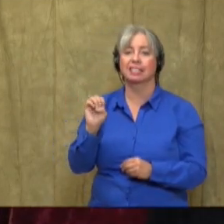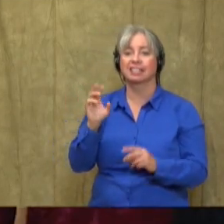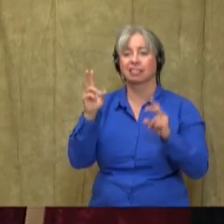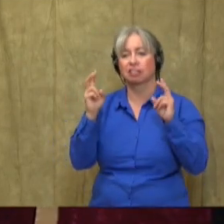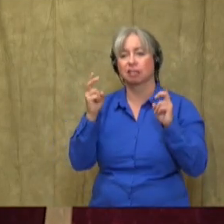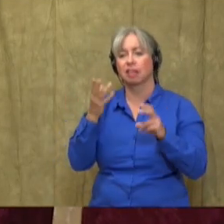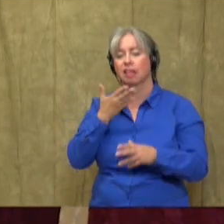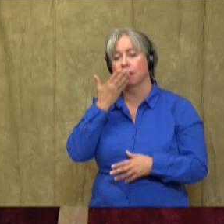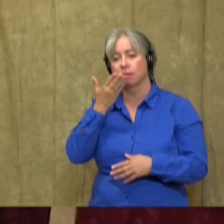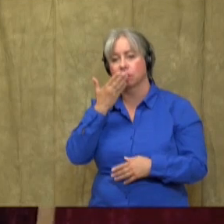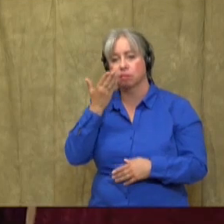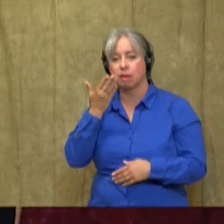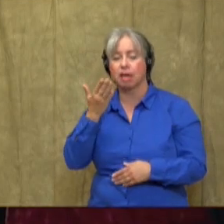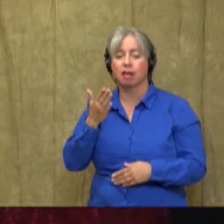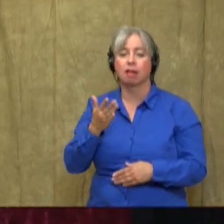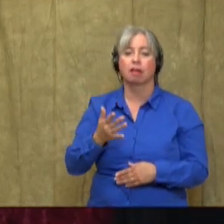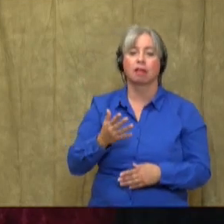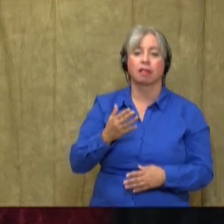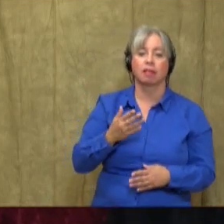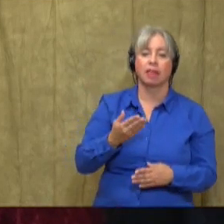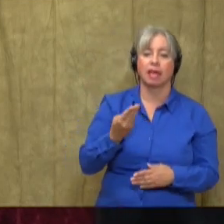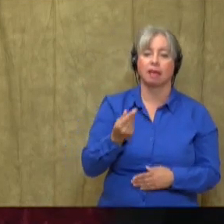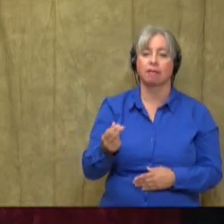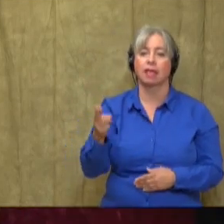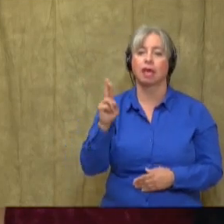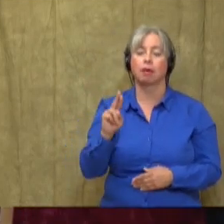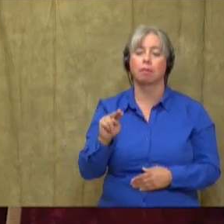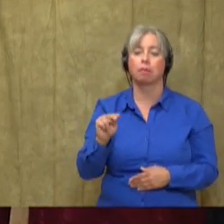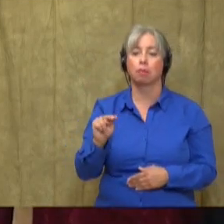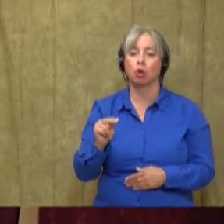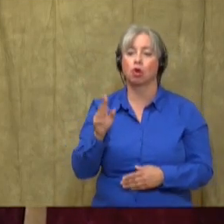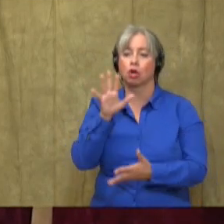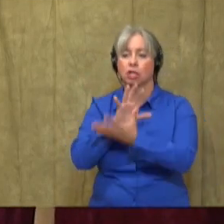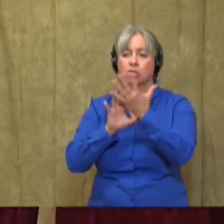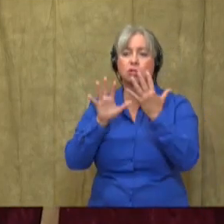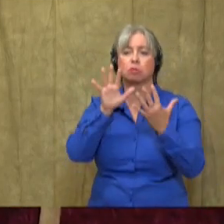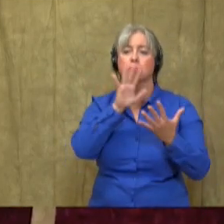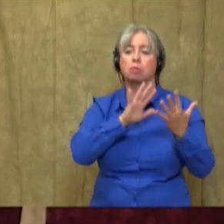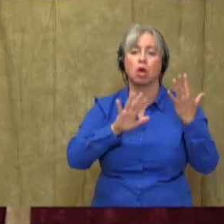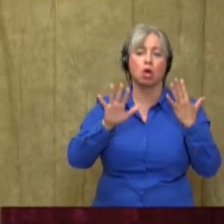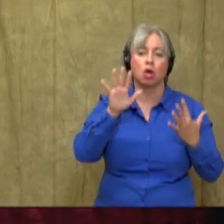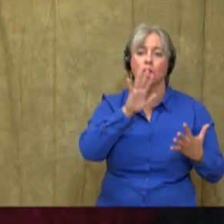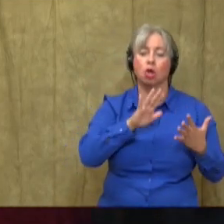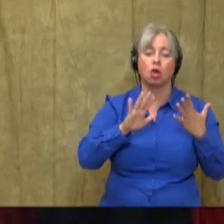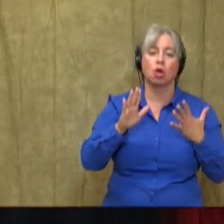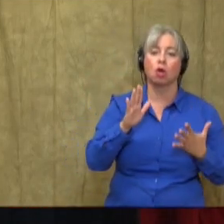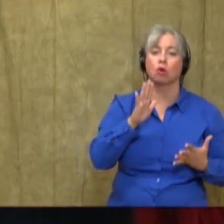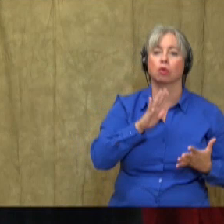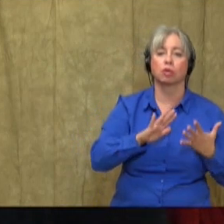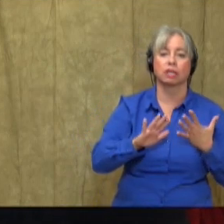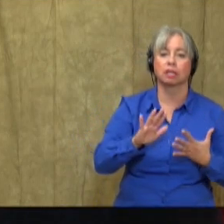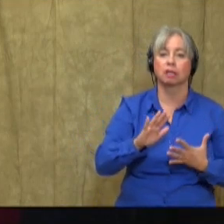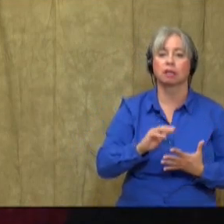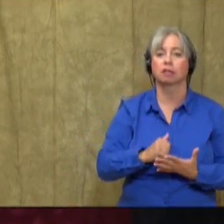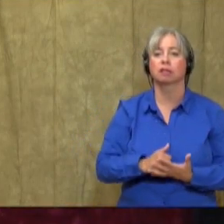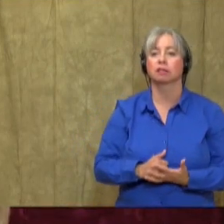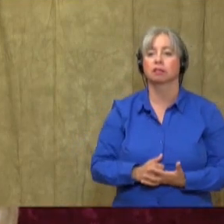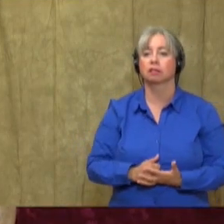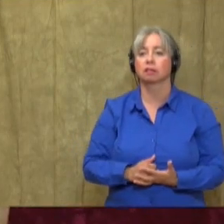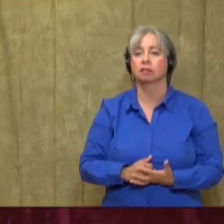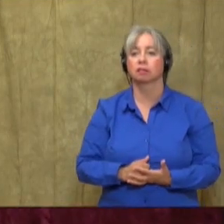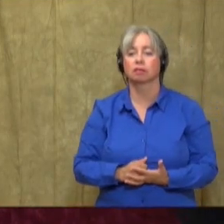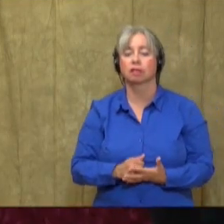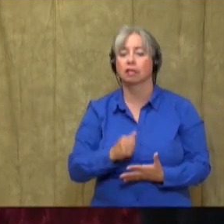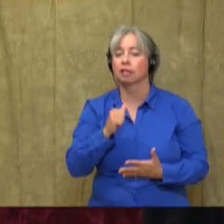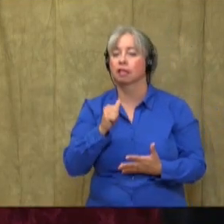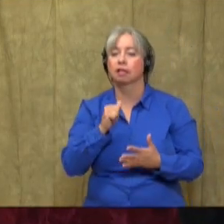smell better. They burned smoke. They did whatever they could to fumigate you from this particular disease. None of it